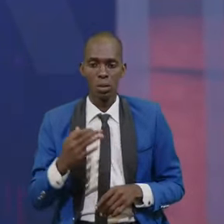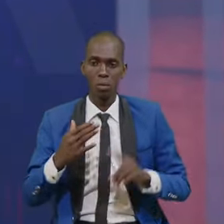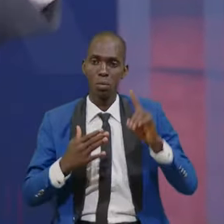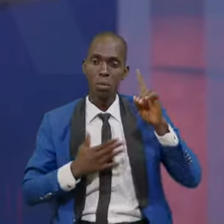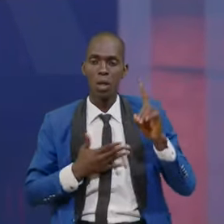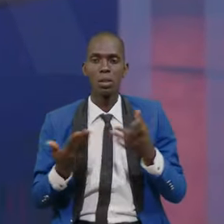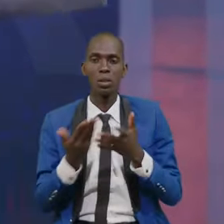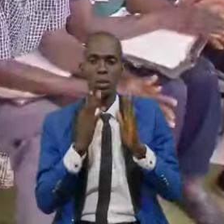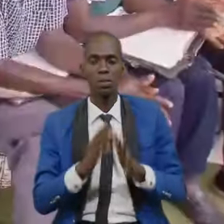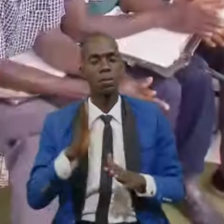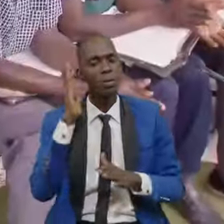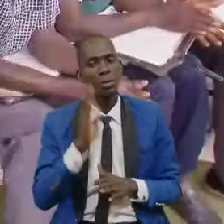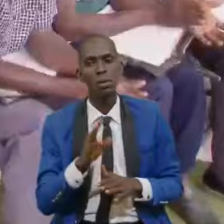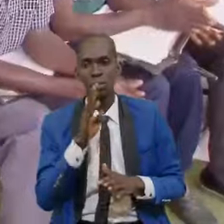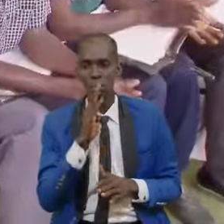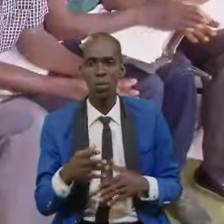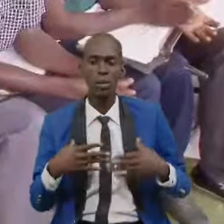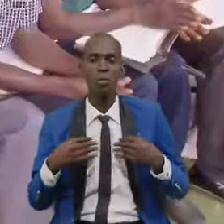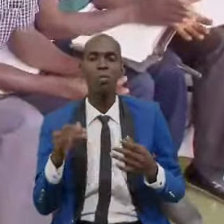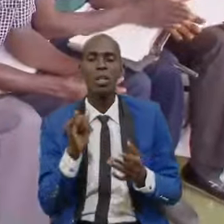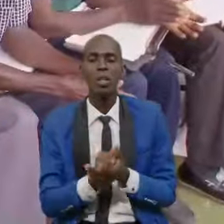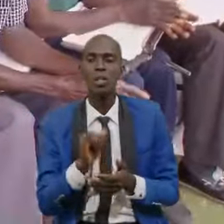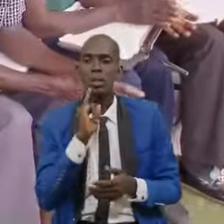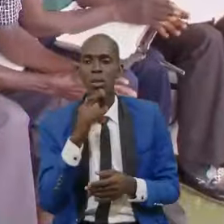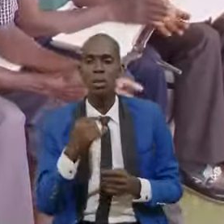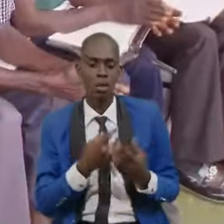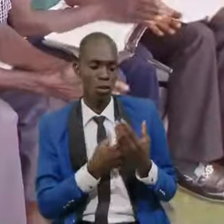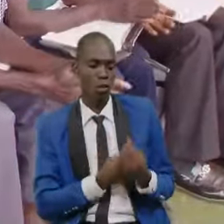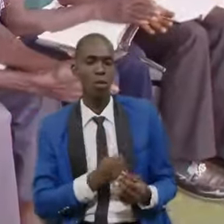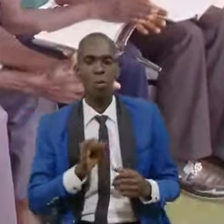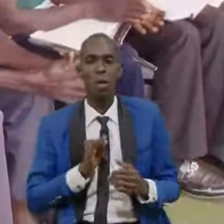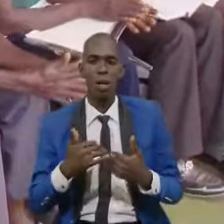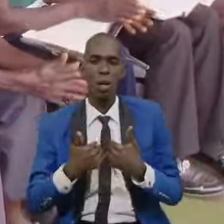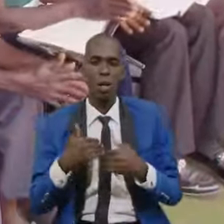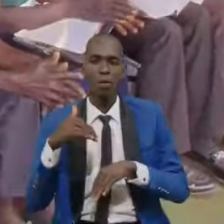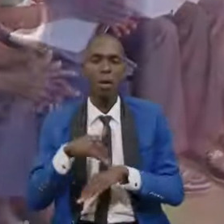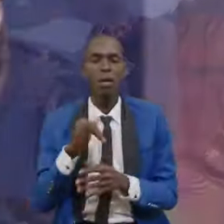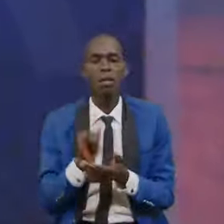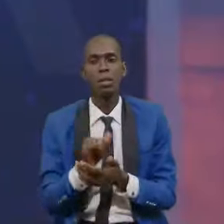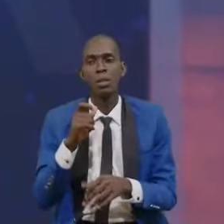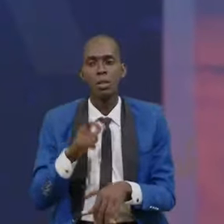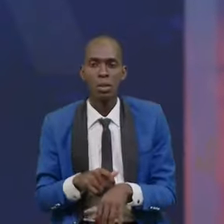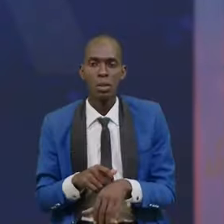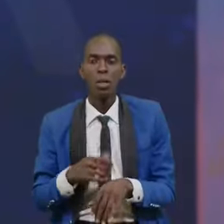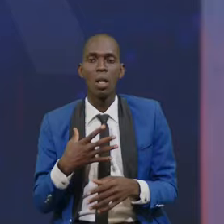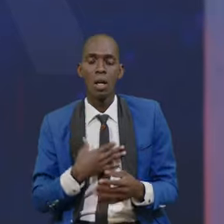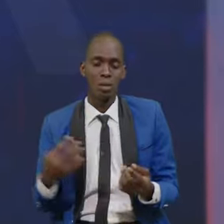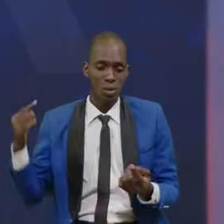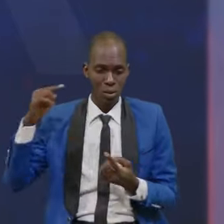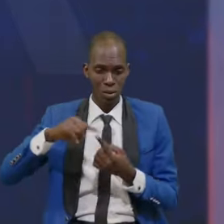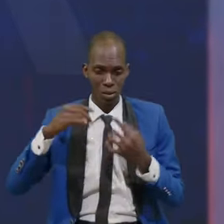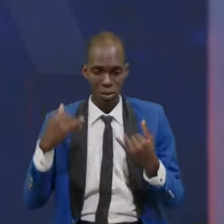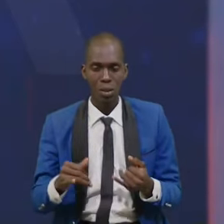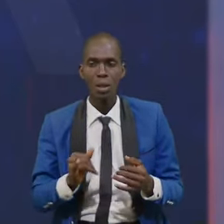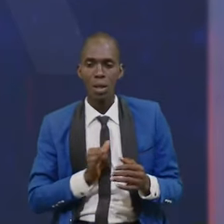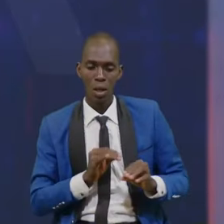shall be healed. That's the confidence I had at that time. Until this day, I carry